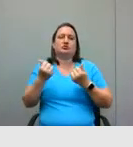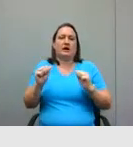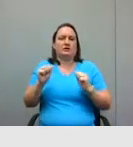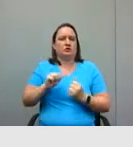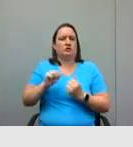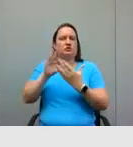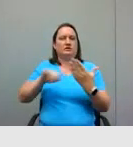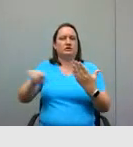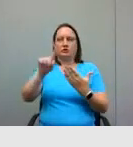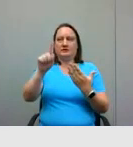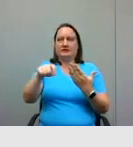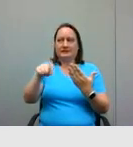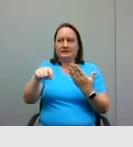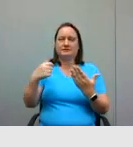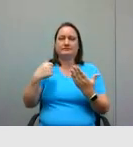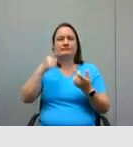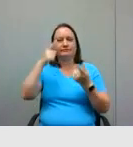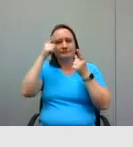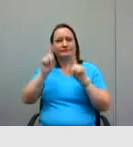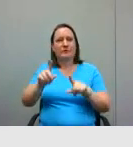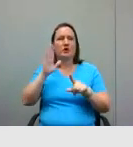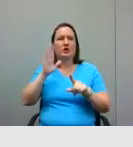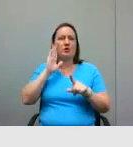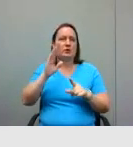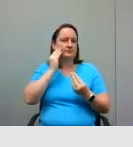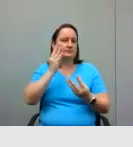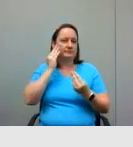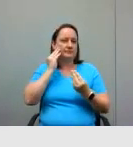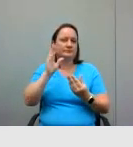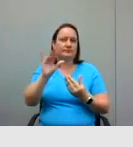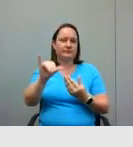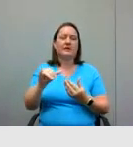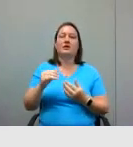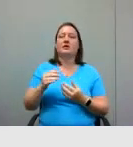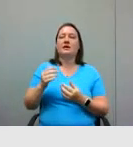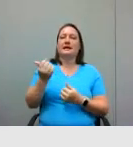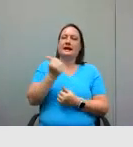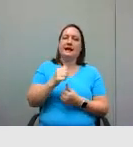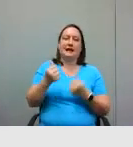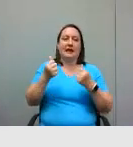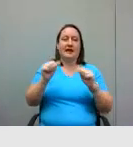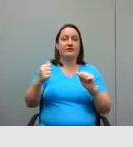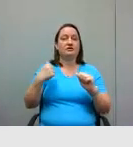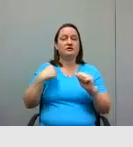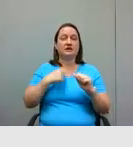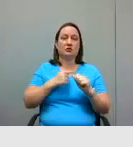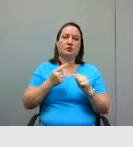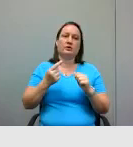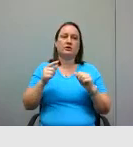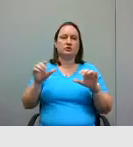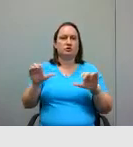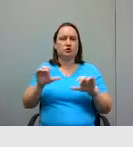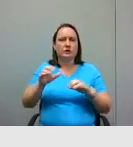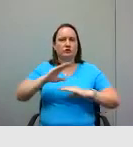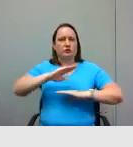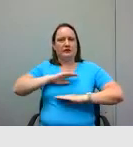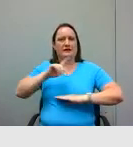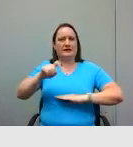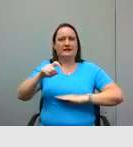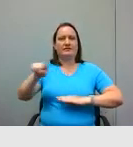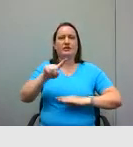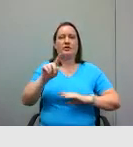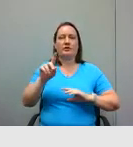And we concurred that we would continue to keep you all apprised of this and any efforts that we were making to meet the needs of this population.